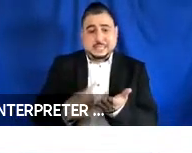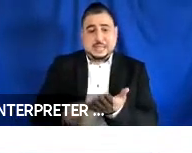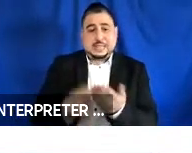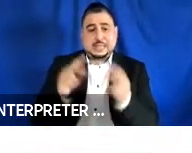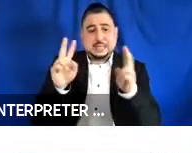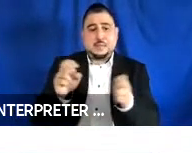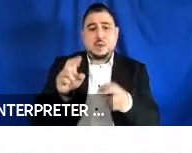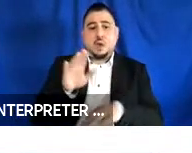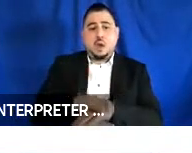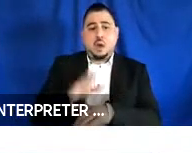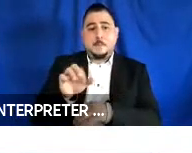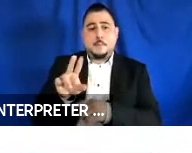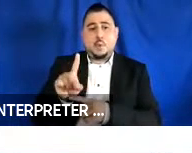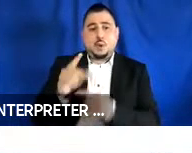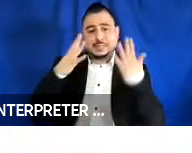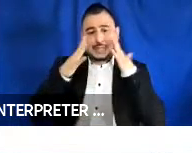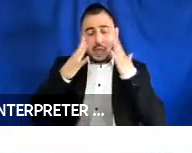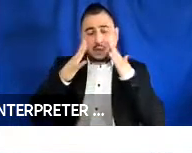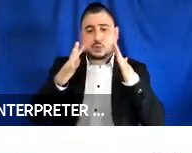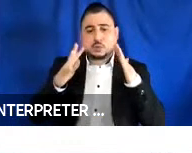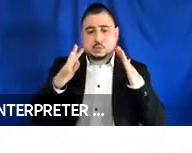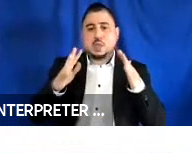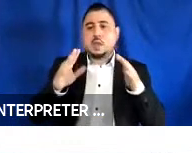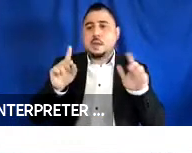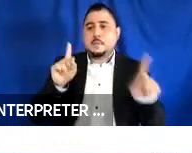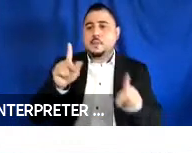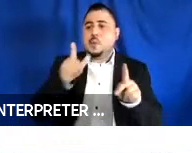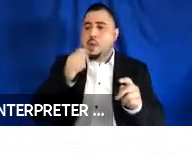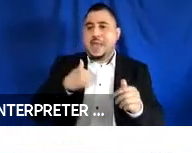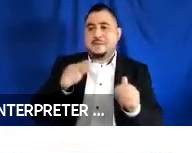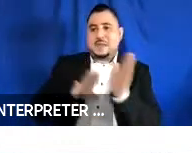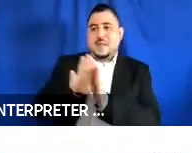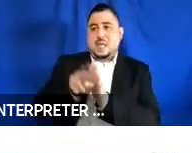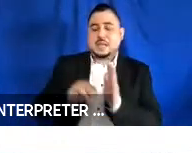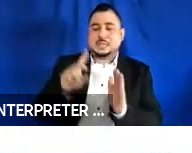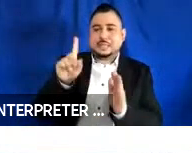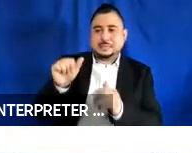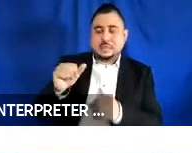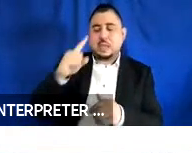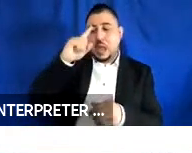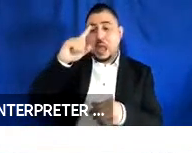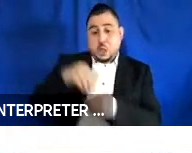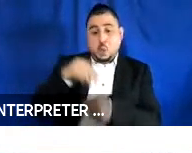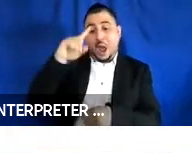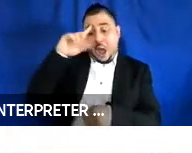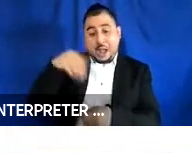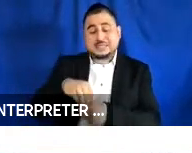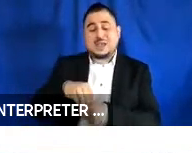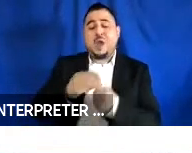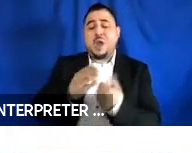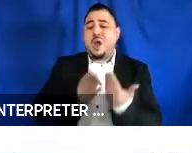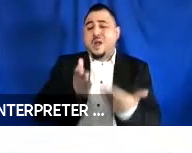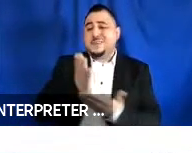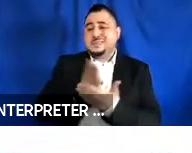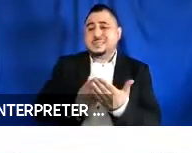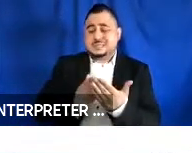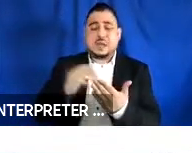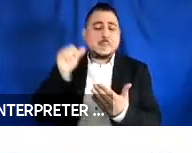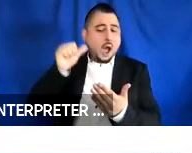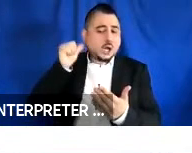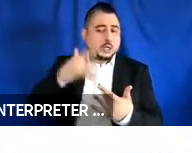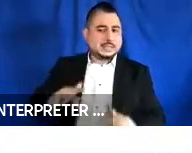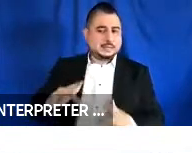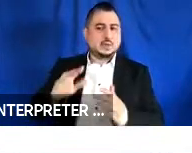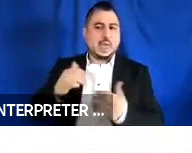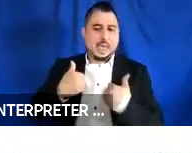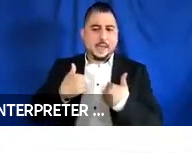of onboard sounds and noises, as persons with developmental disabilities, including autism, often experience auditory